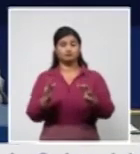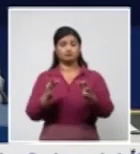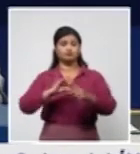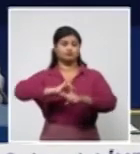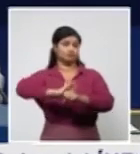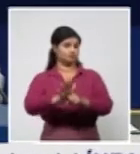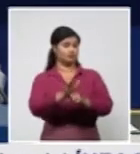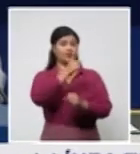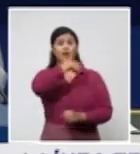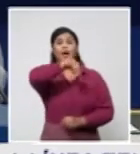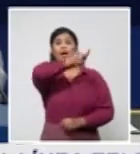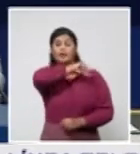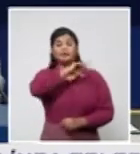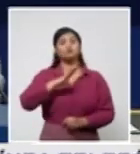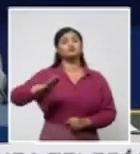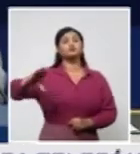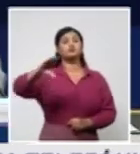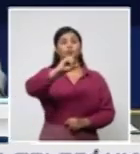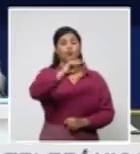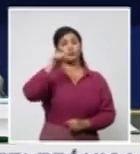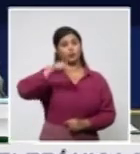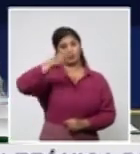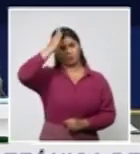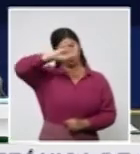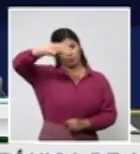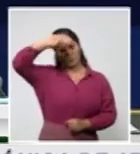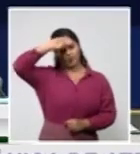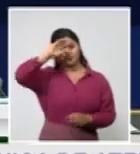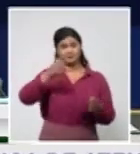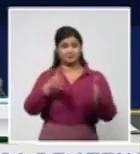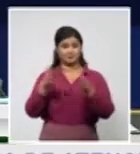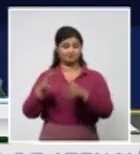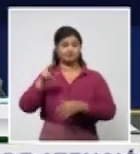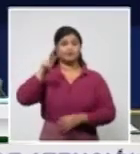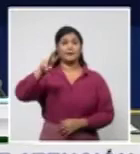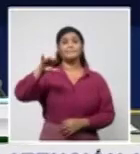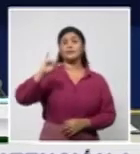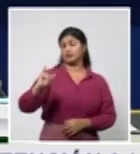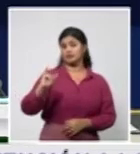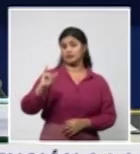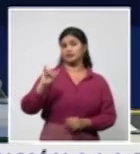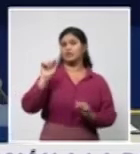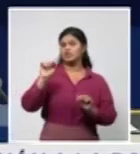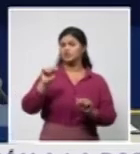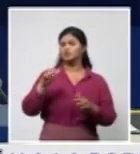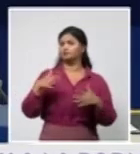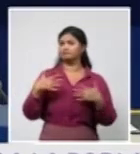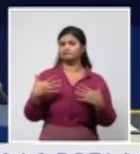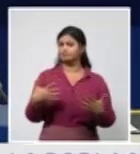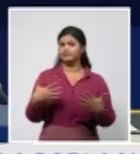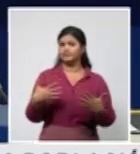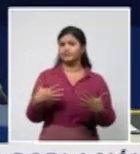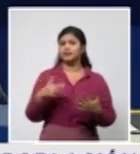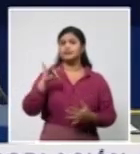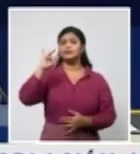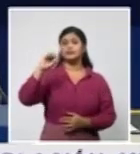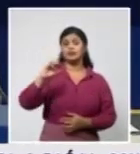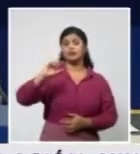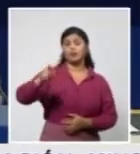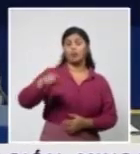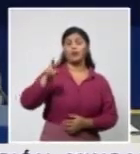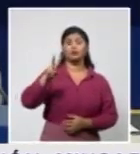all Cubans. 26, or 70.2%, are confirmed case